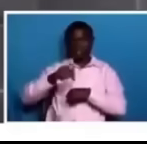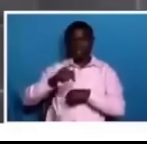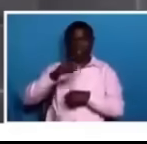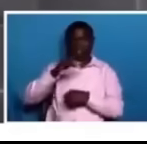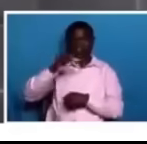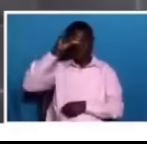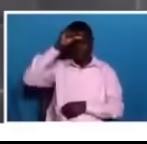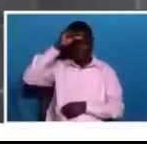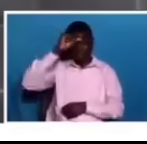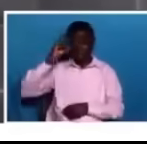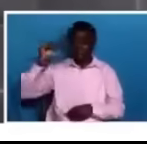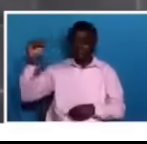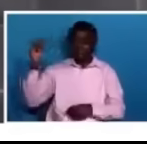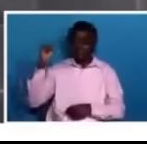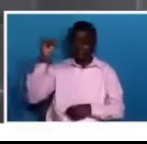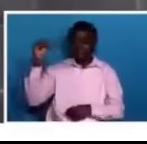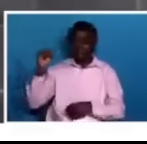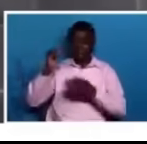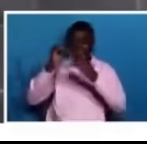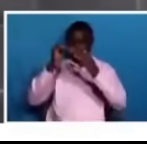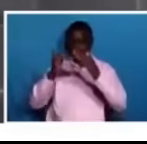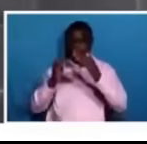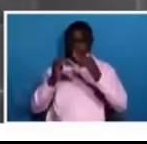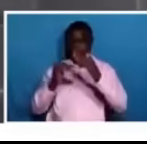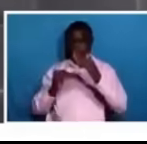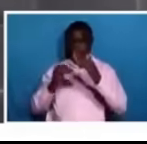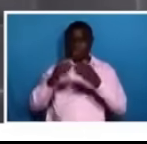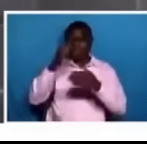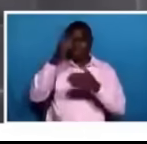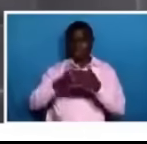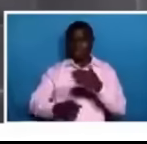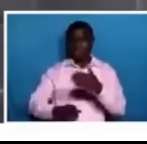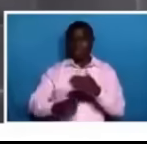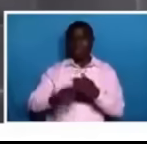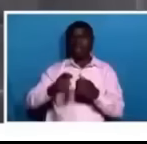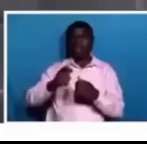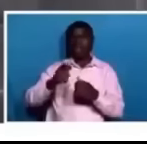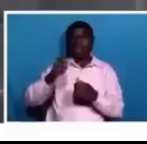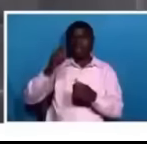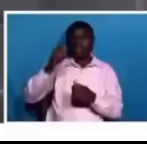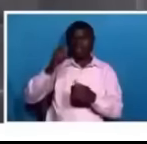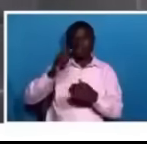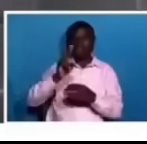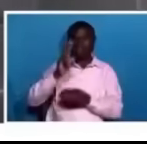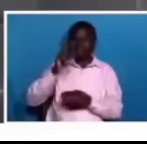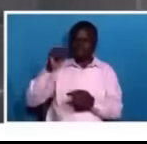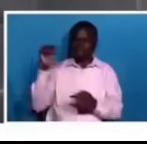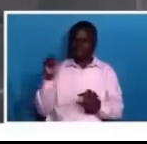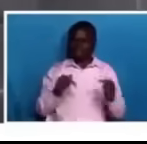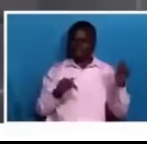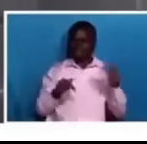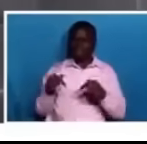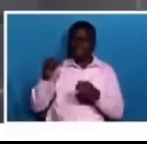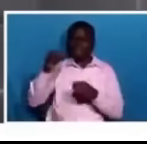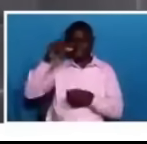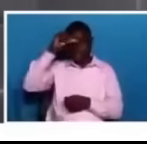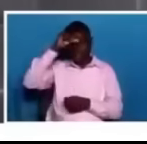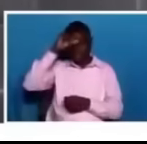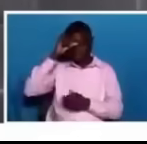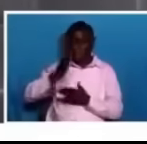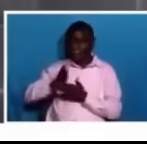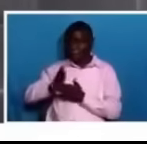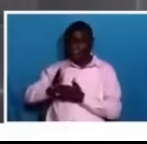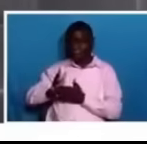reduce taxes. In fact, they were criticizing the then government, which they were part of, because of the